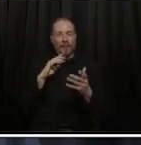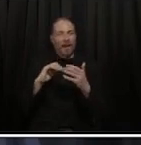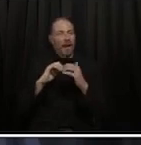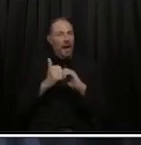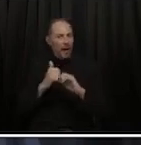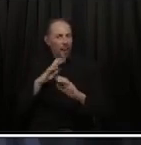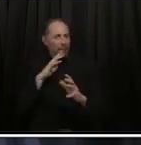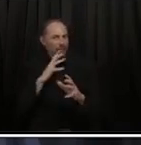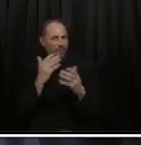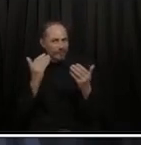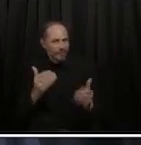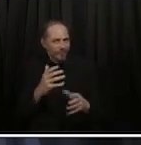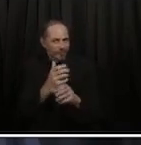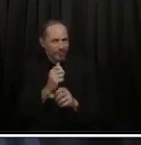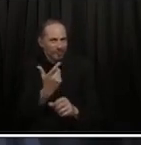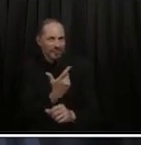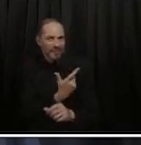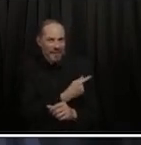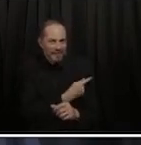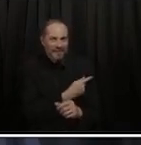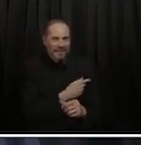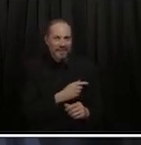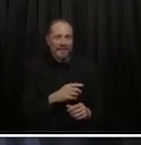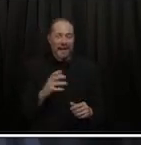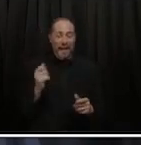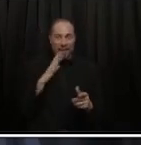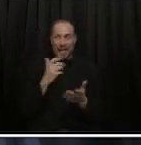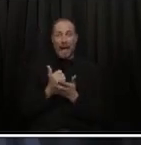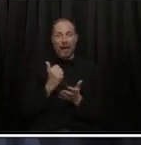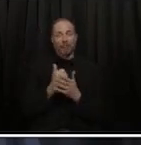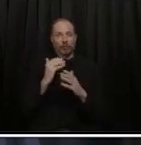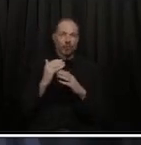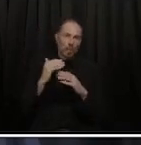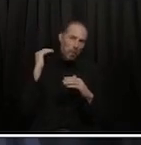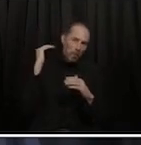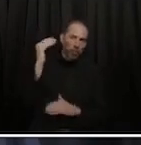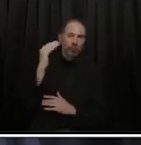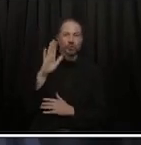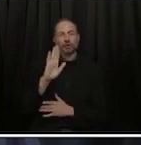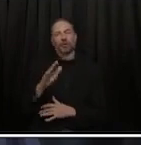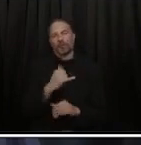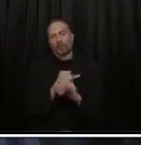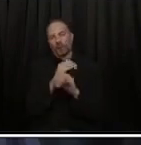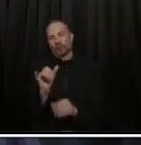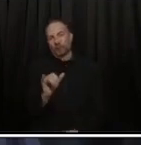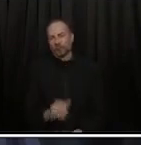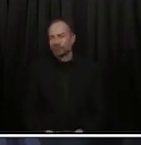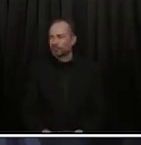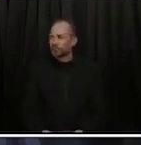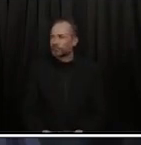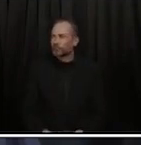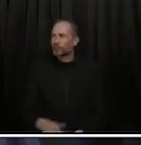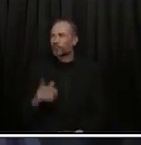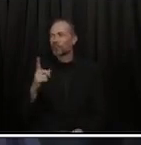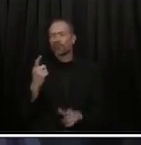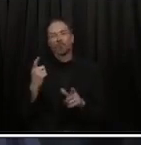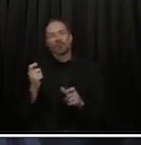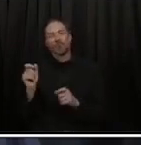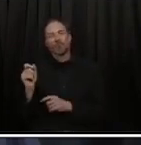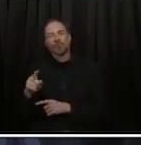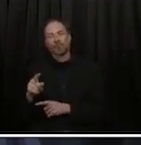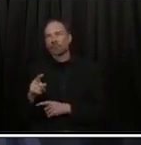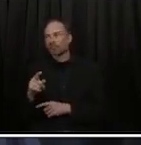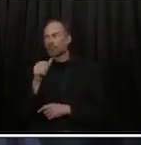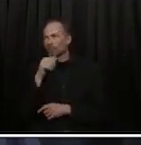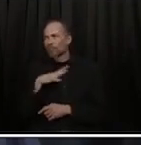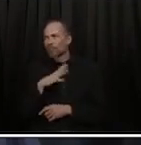to be an even higher level of immunity than the vaccine or prior infection alone. Question about the state's